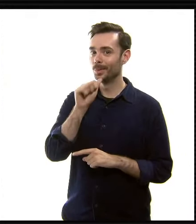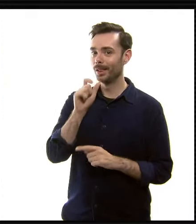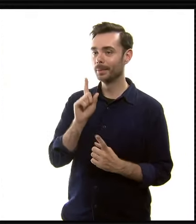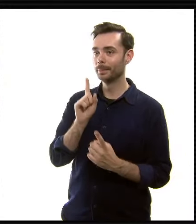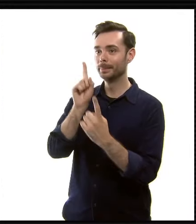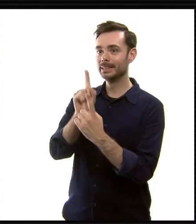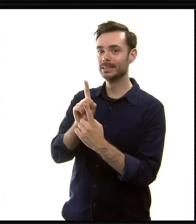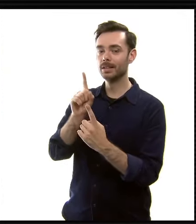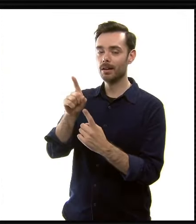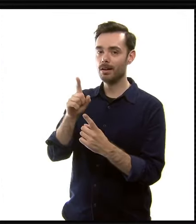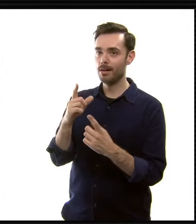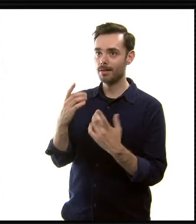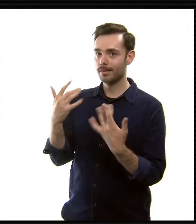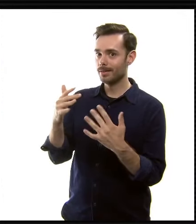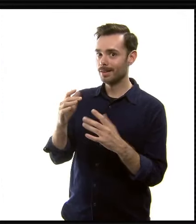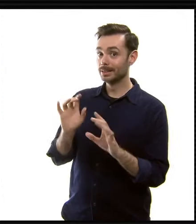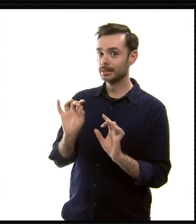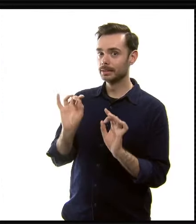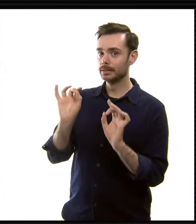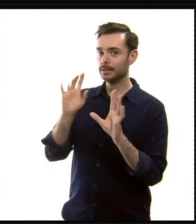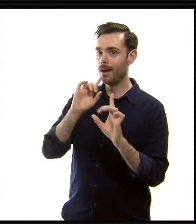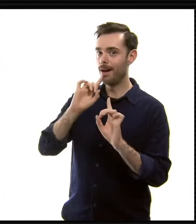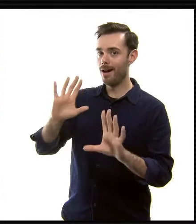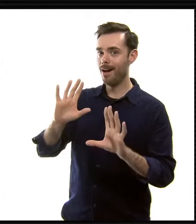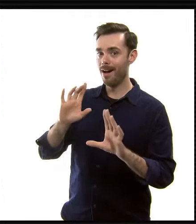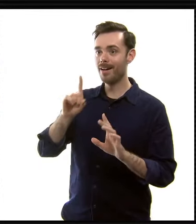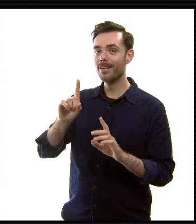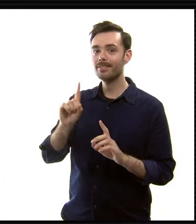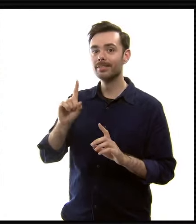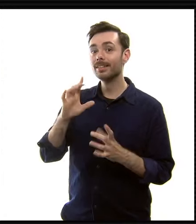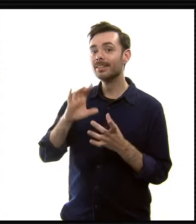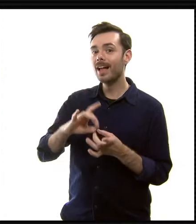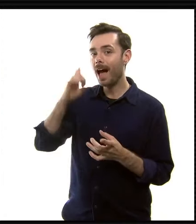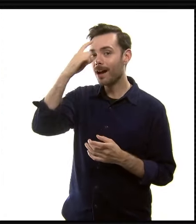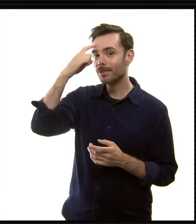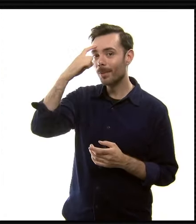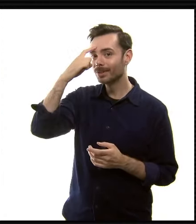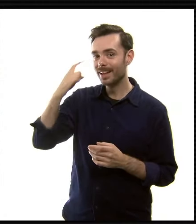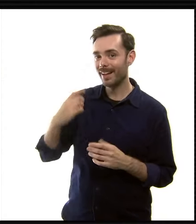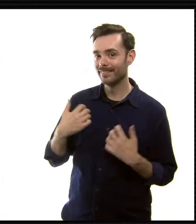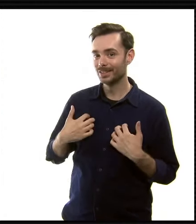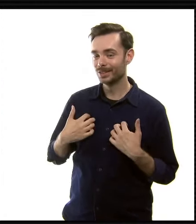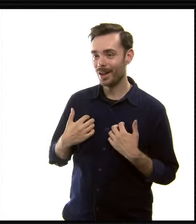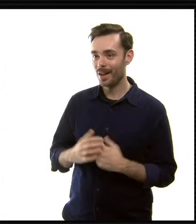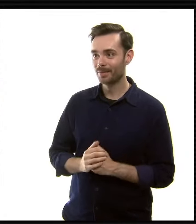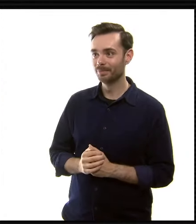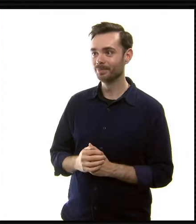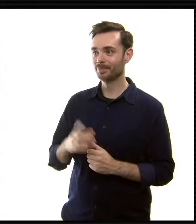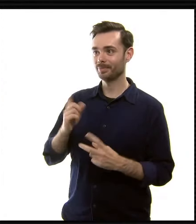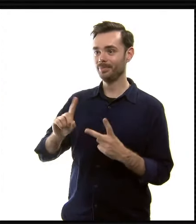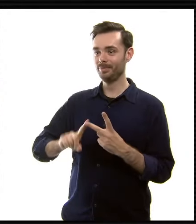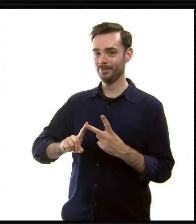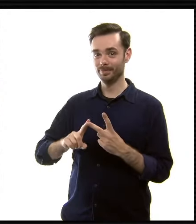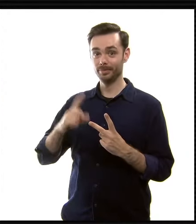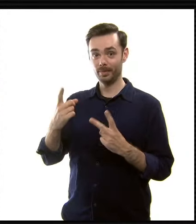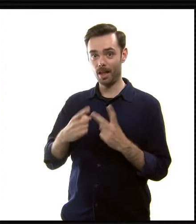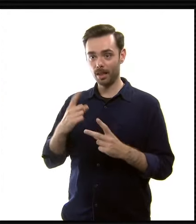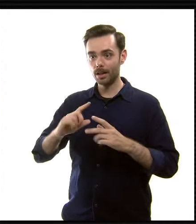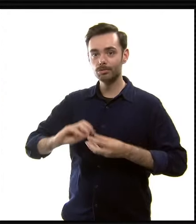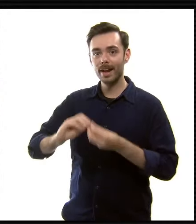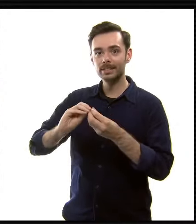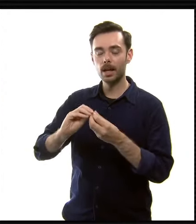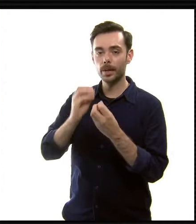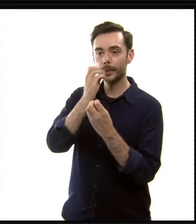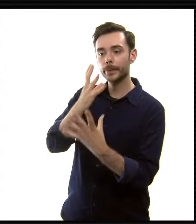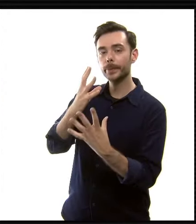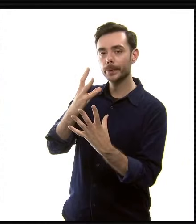Lego Harry Potter adventure. We meet a remarkable Lego brick artist creating breathtaking works, and get ready for a